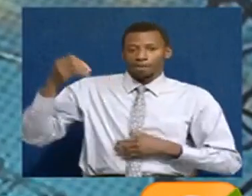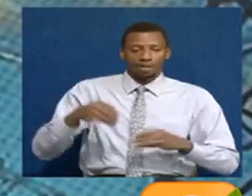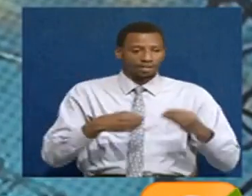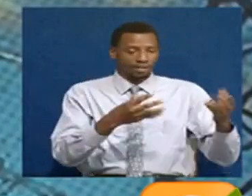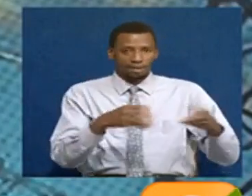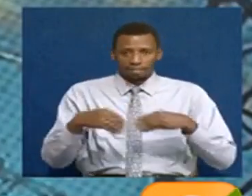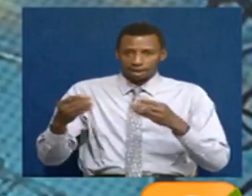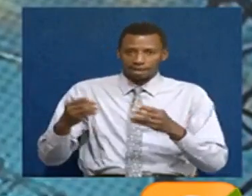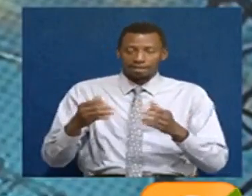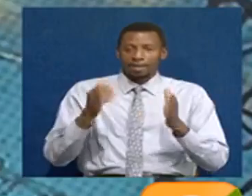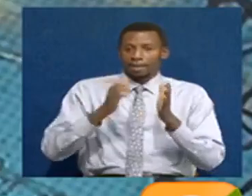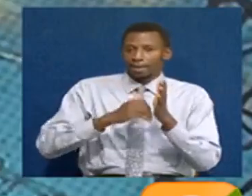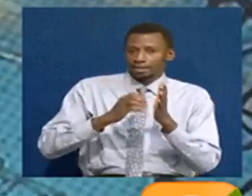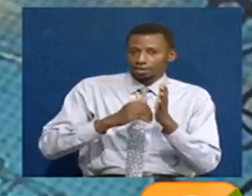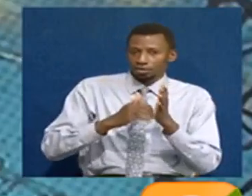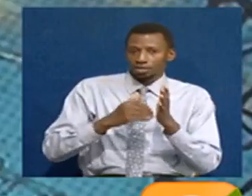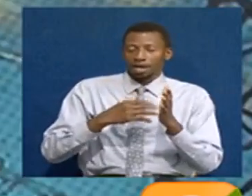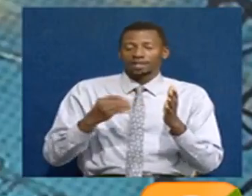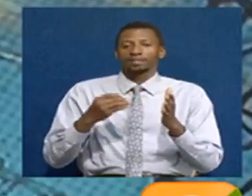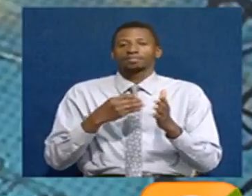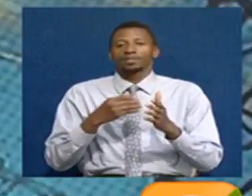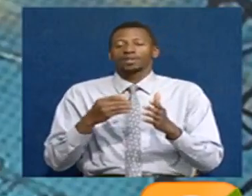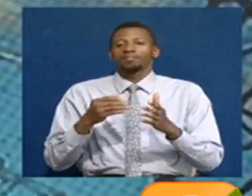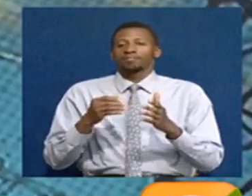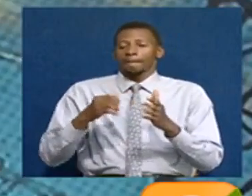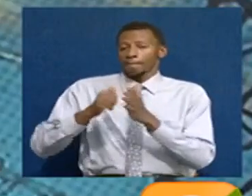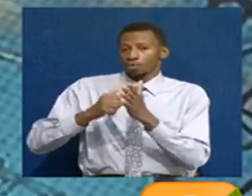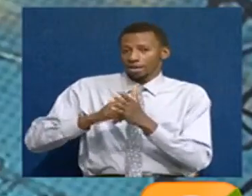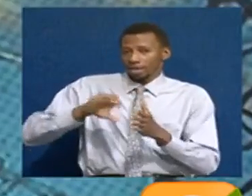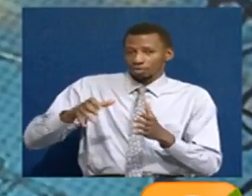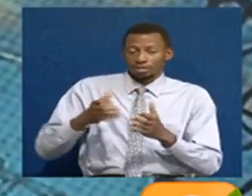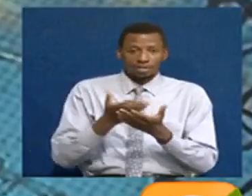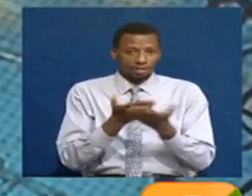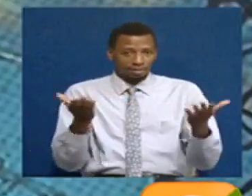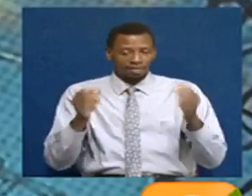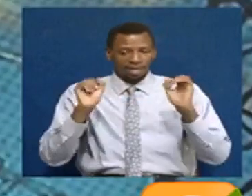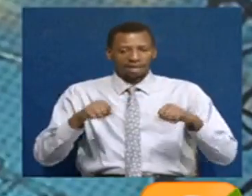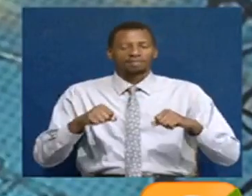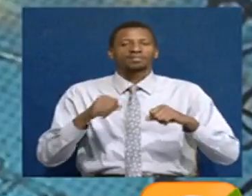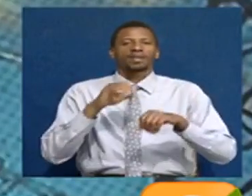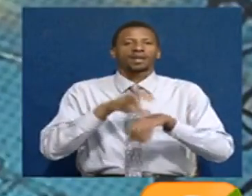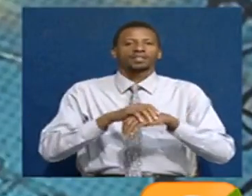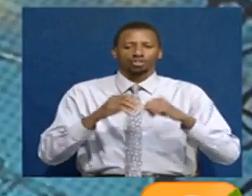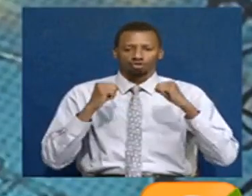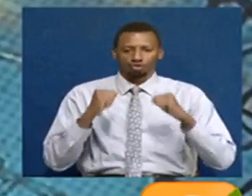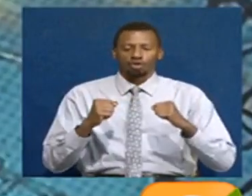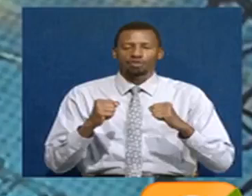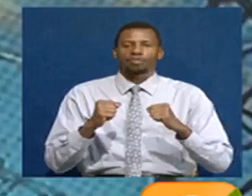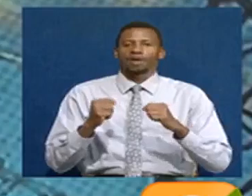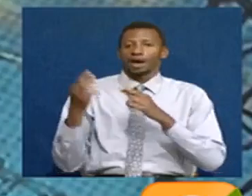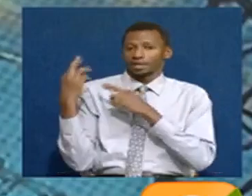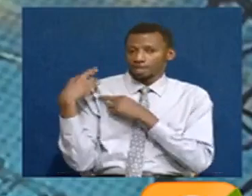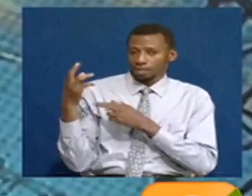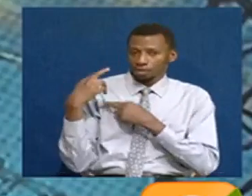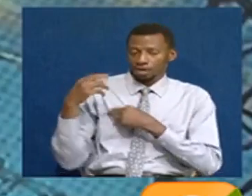Makueni counties, allowing residents and businesses in the area access to stable and reliable electricity supply. Our reporter Jasmine